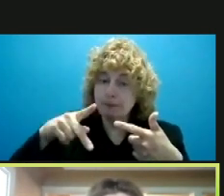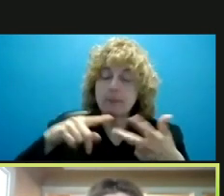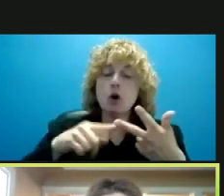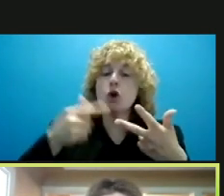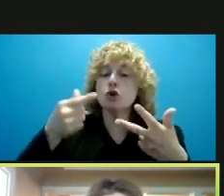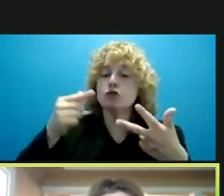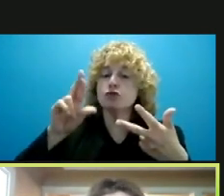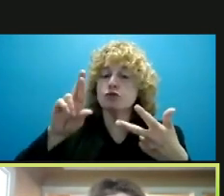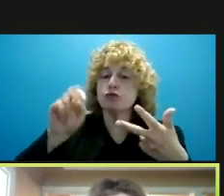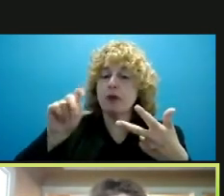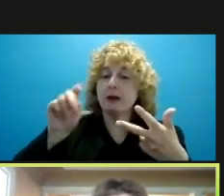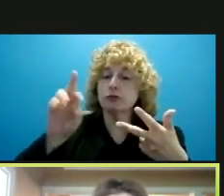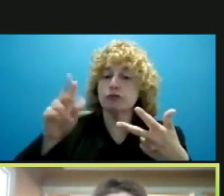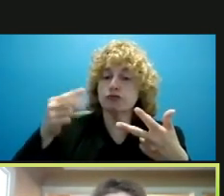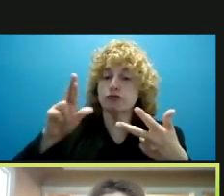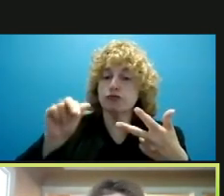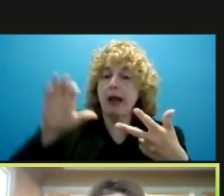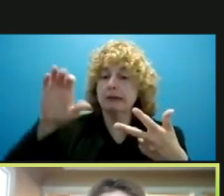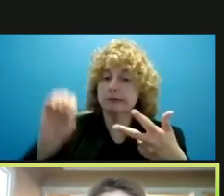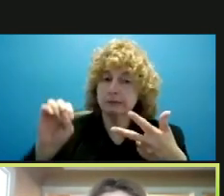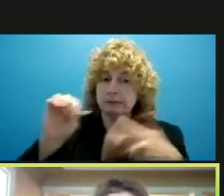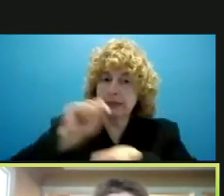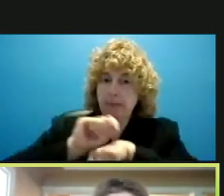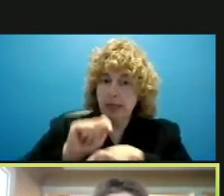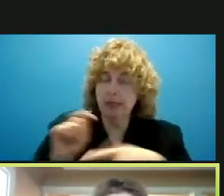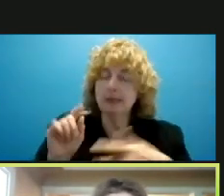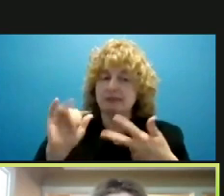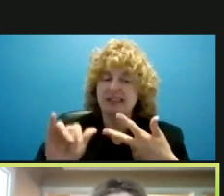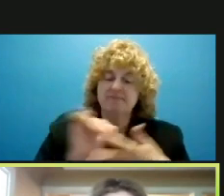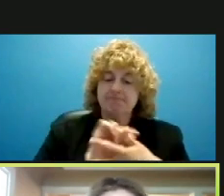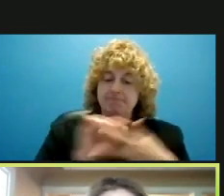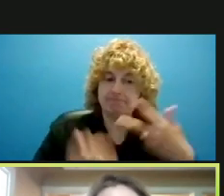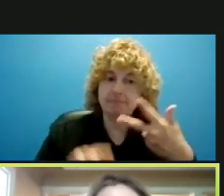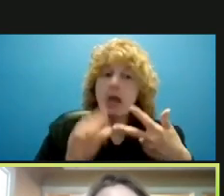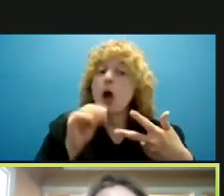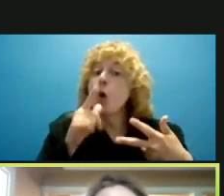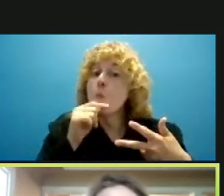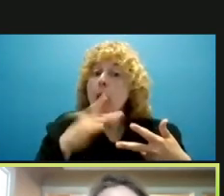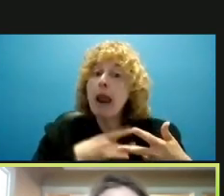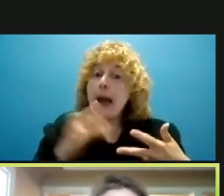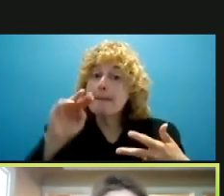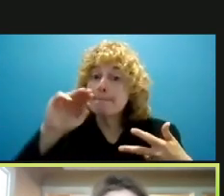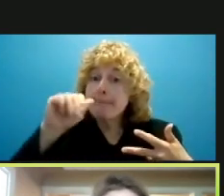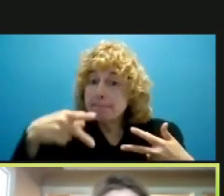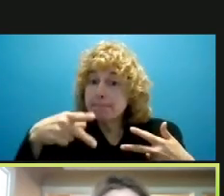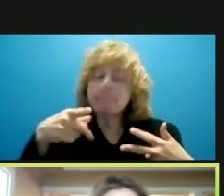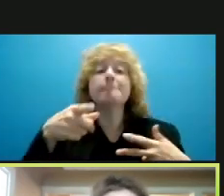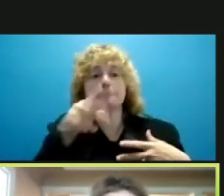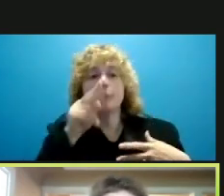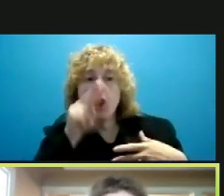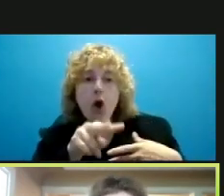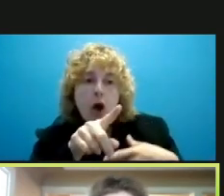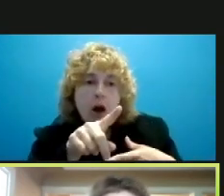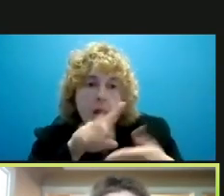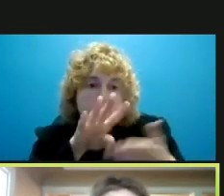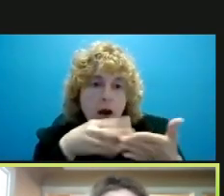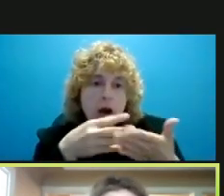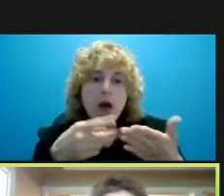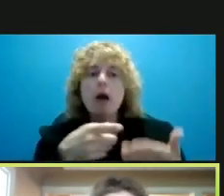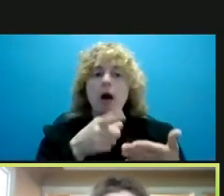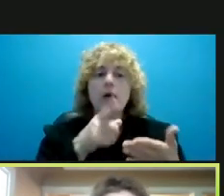And if you're a person who loves maps, we've also created this great graphic so you can see what looks like close to where you live and work,